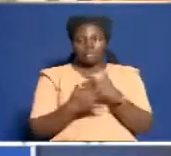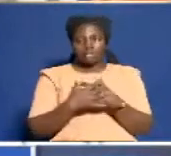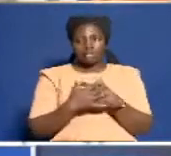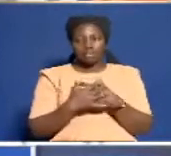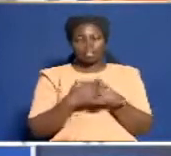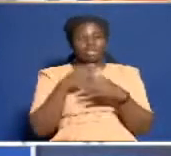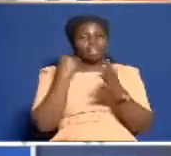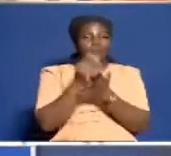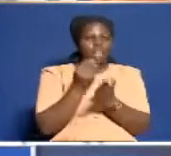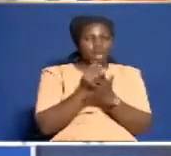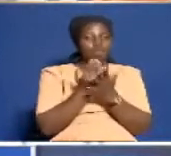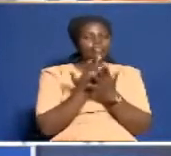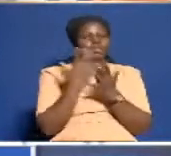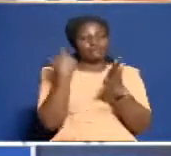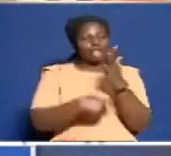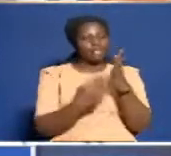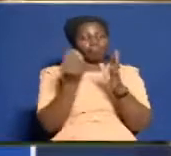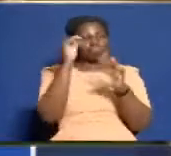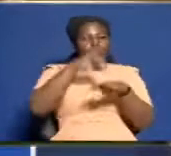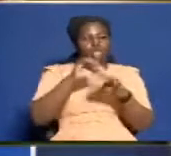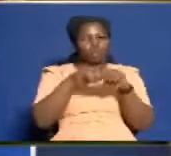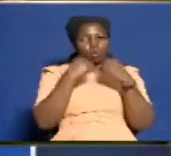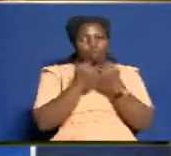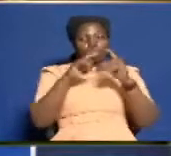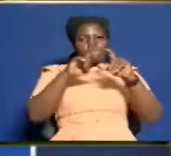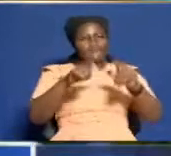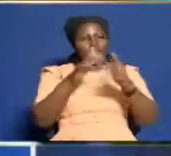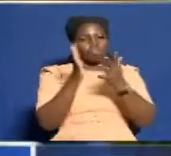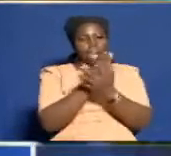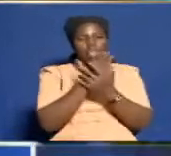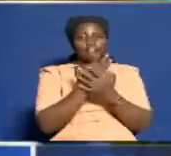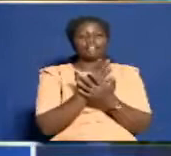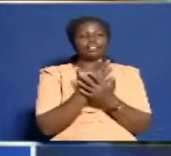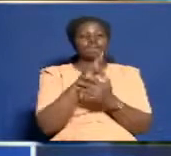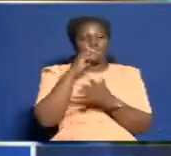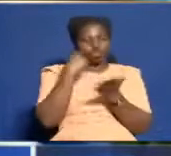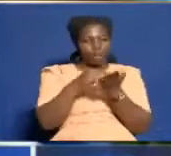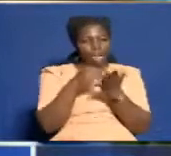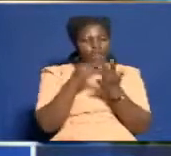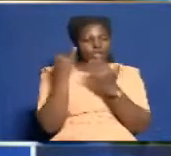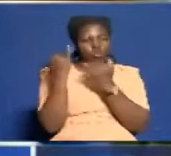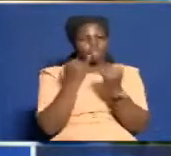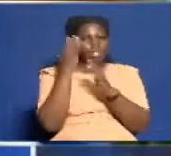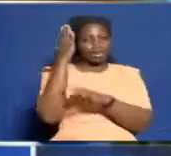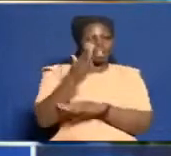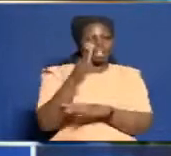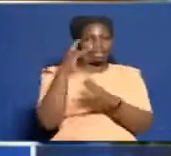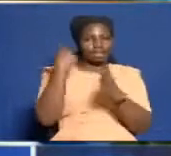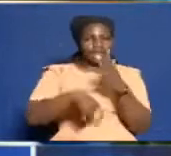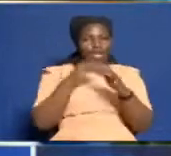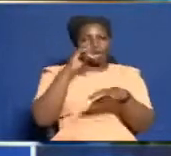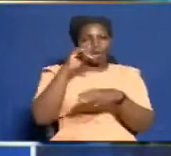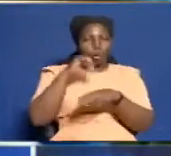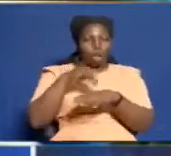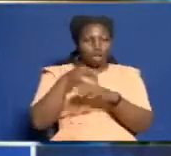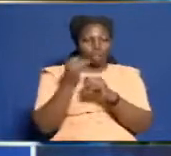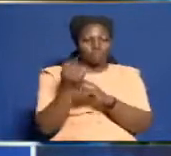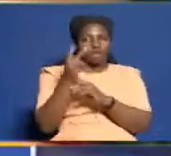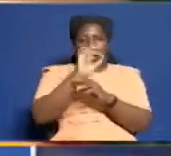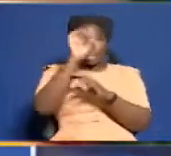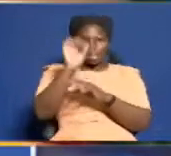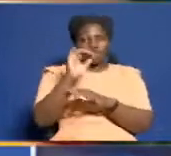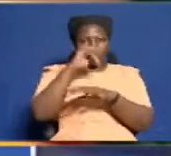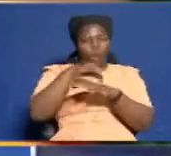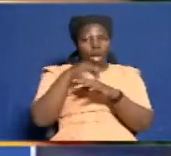on the use of social media. In its place, Uganda has instead introduced a direct tax of 12% on airtime and mobile internet